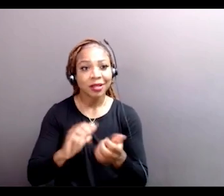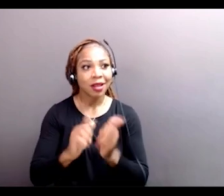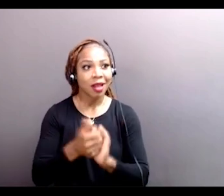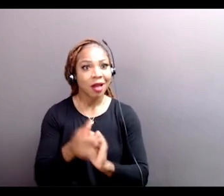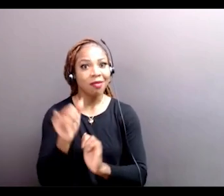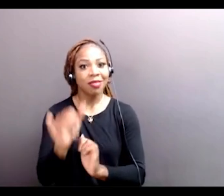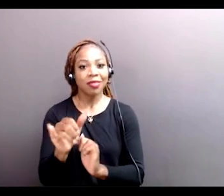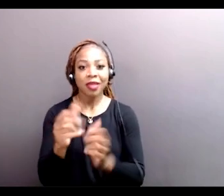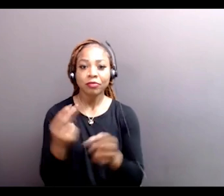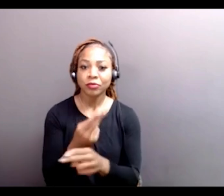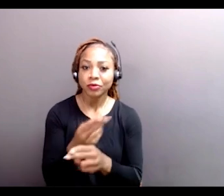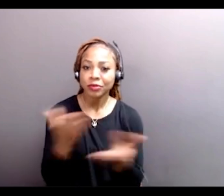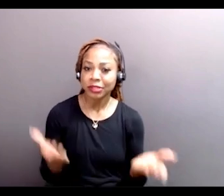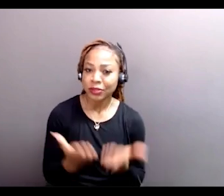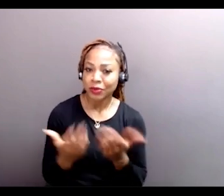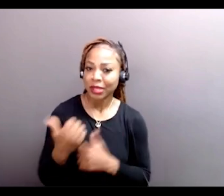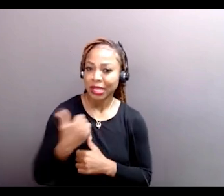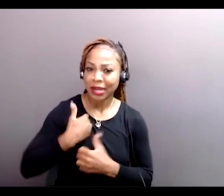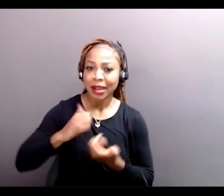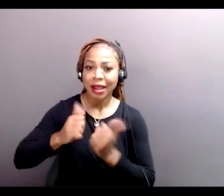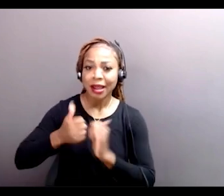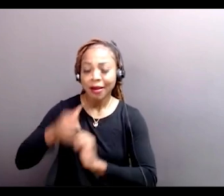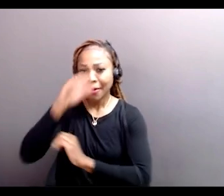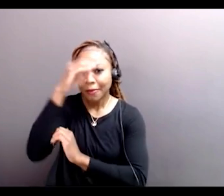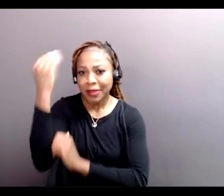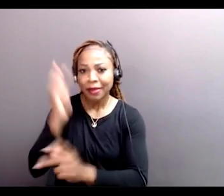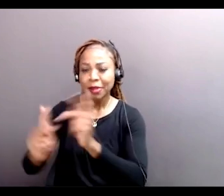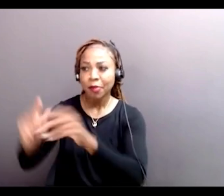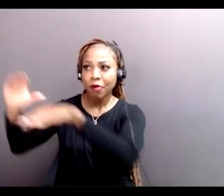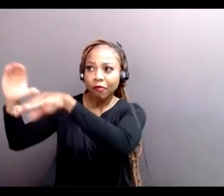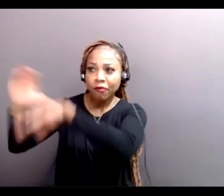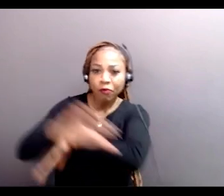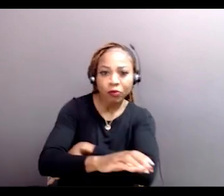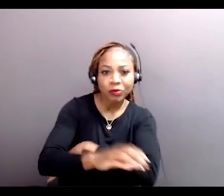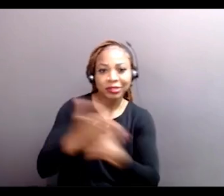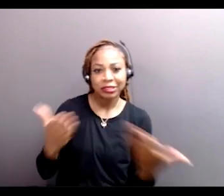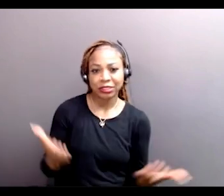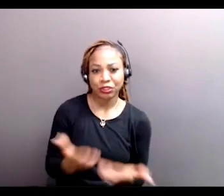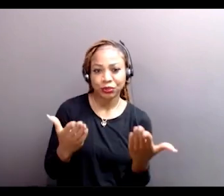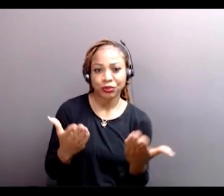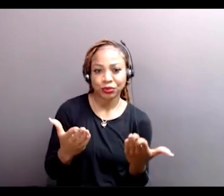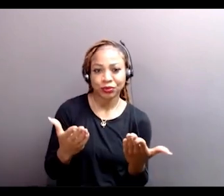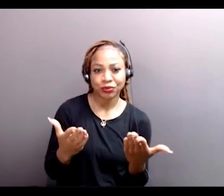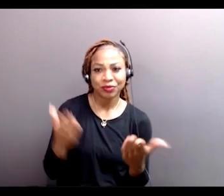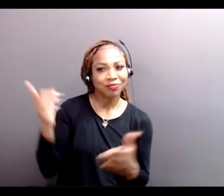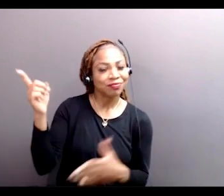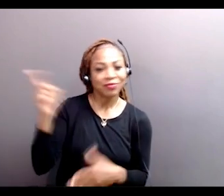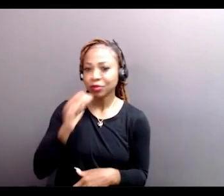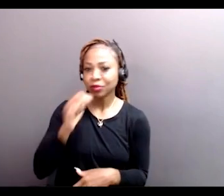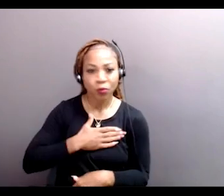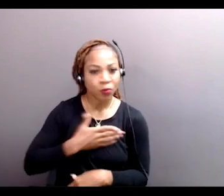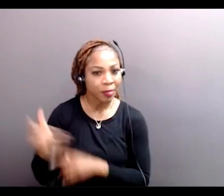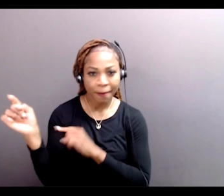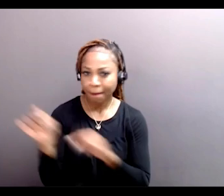used, and how Black people were brought here against their will. They were trafficked. Next slide, please.